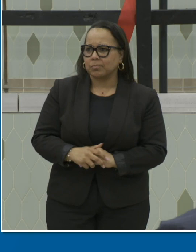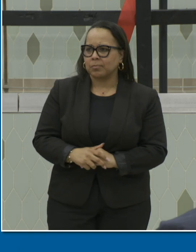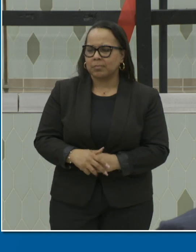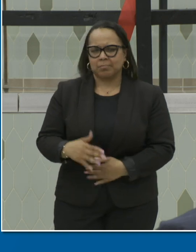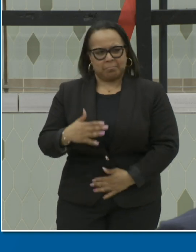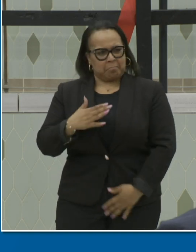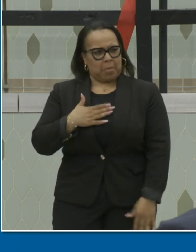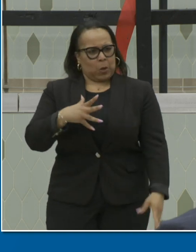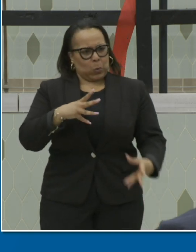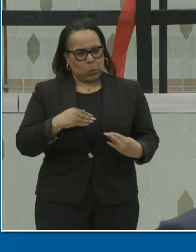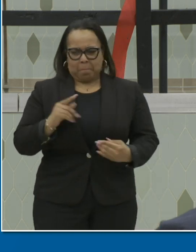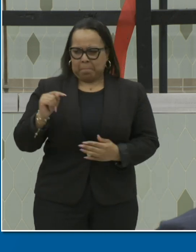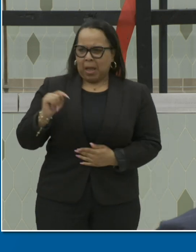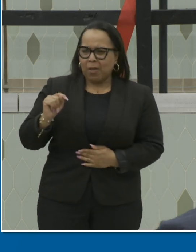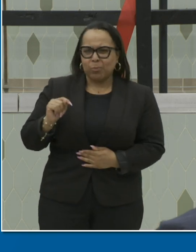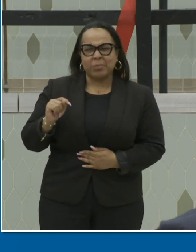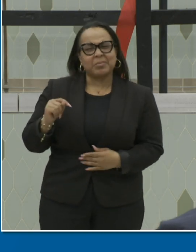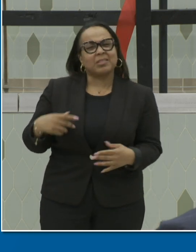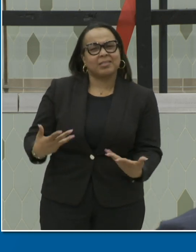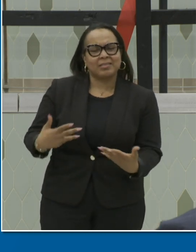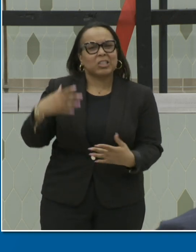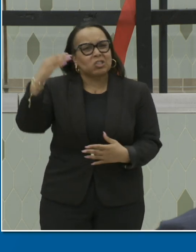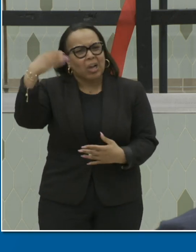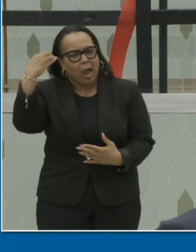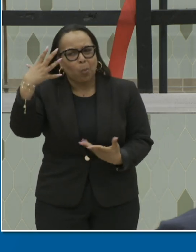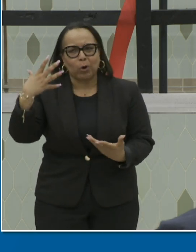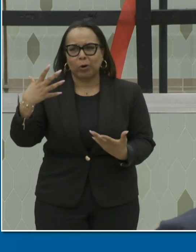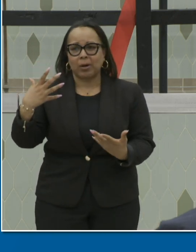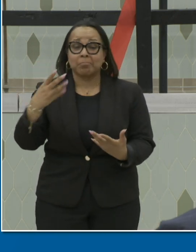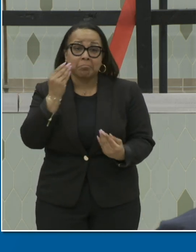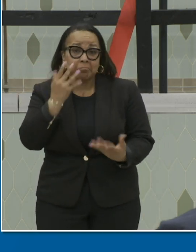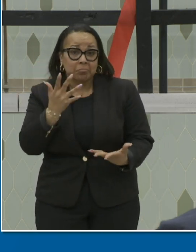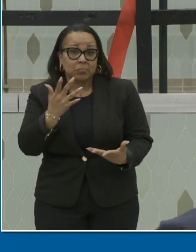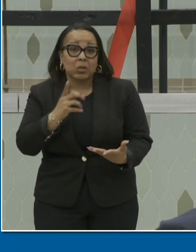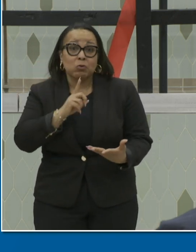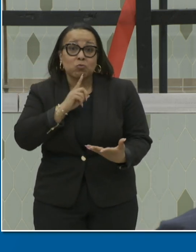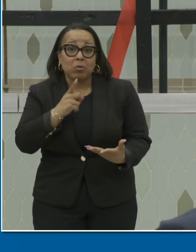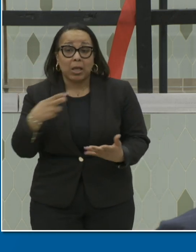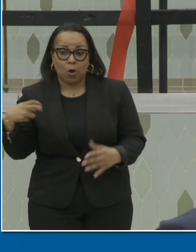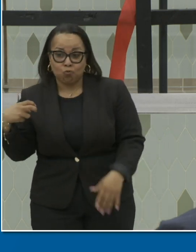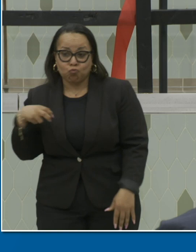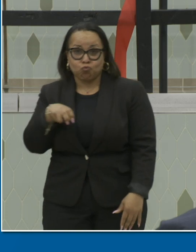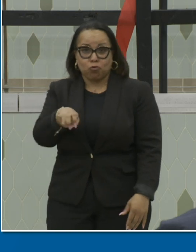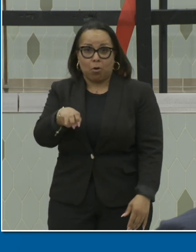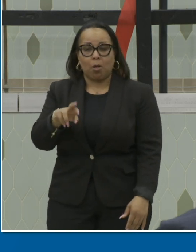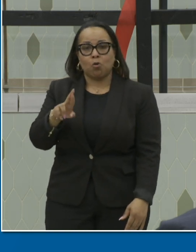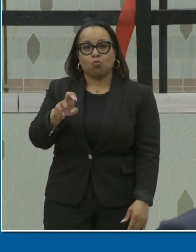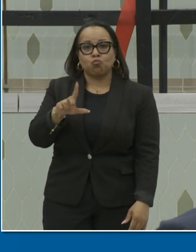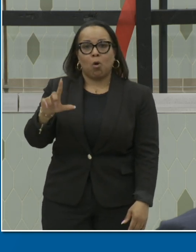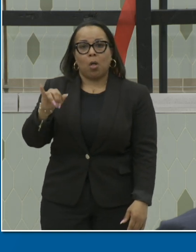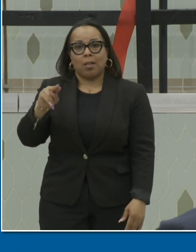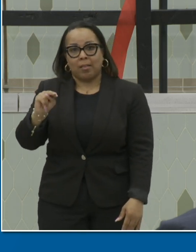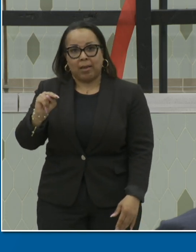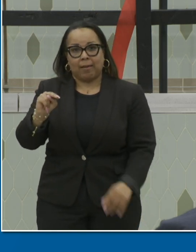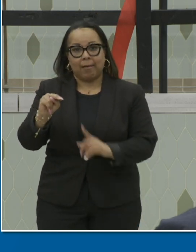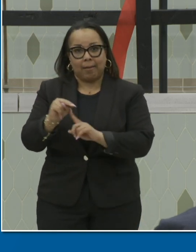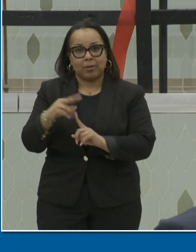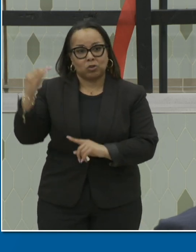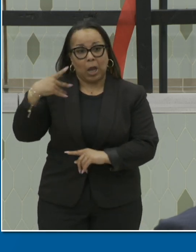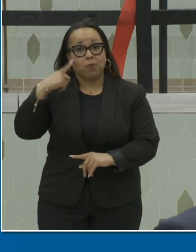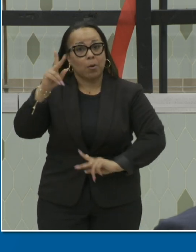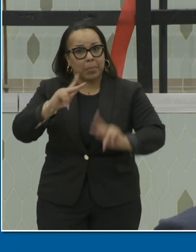And so having your own bathroom and shower, and by the way, it happens to be roll-in shower for people with